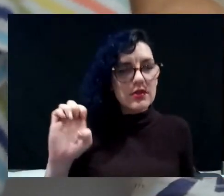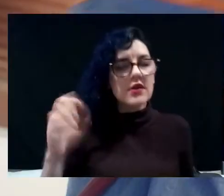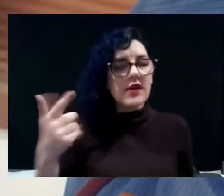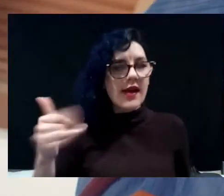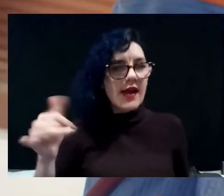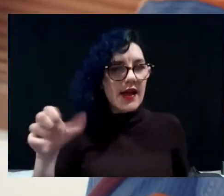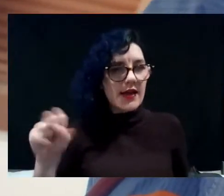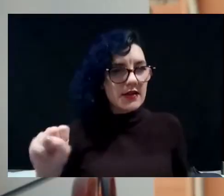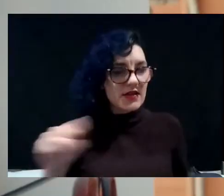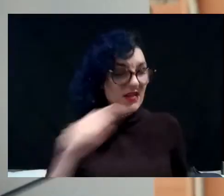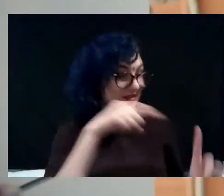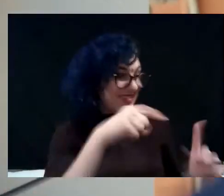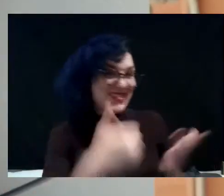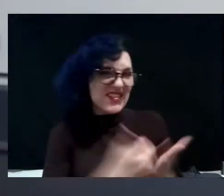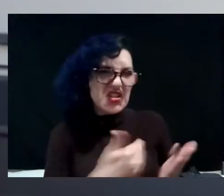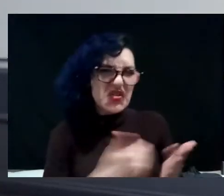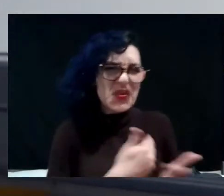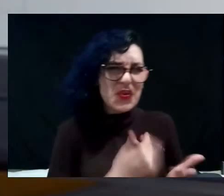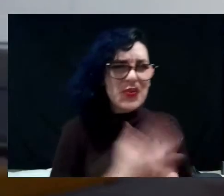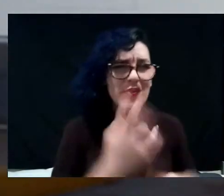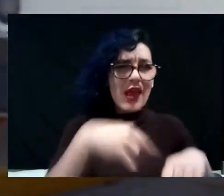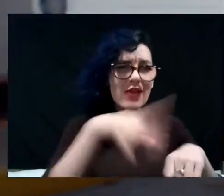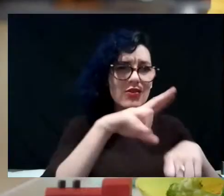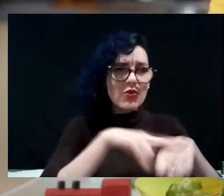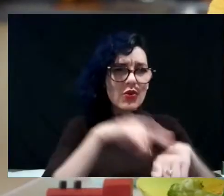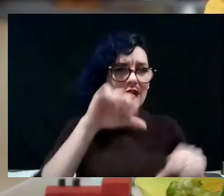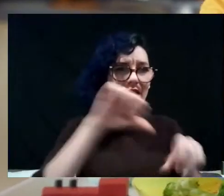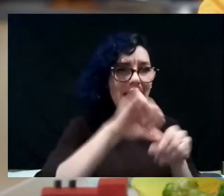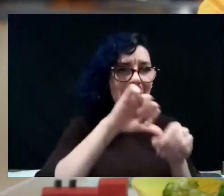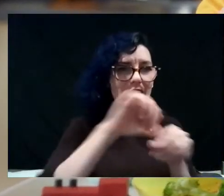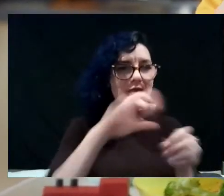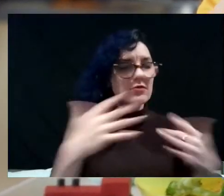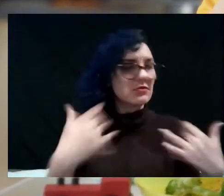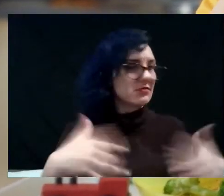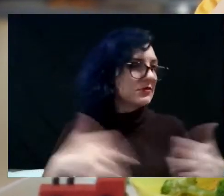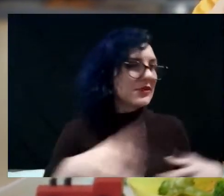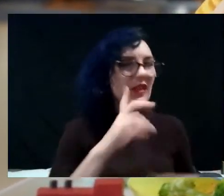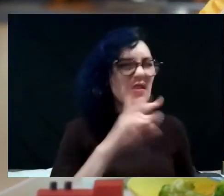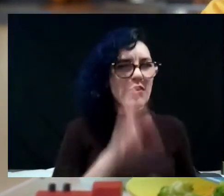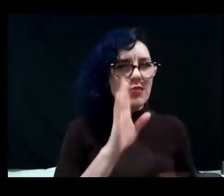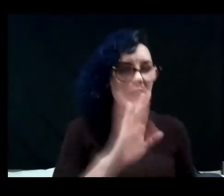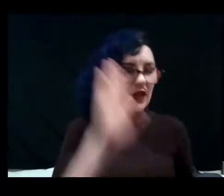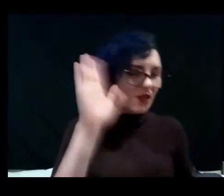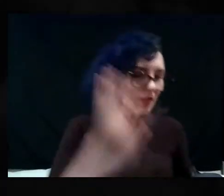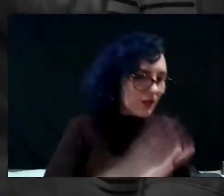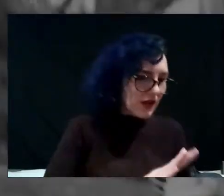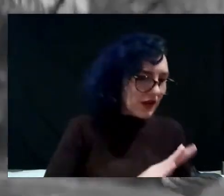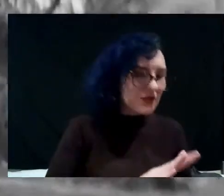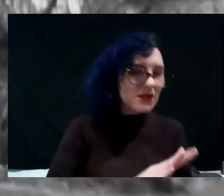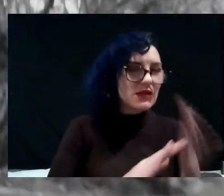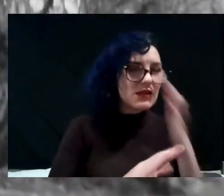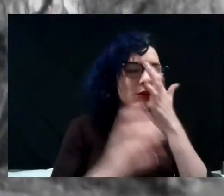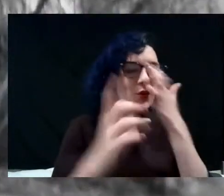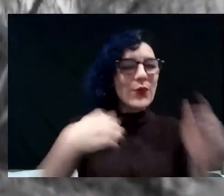source that can get us closer to a future of less. Northwest Natural, less we can.